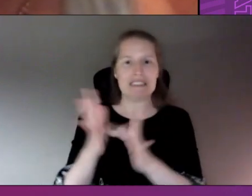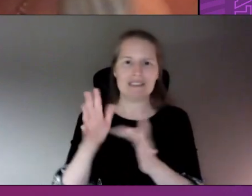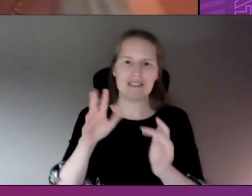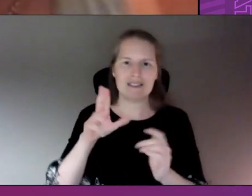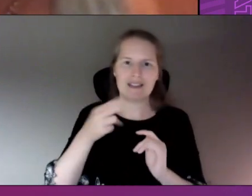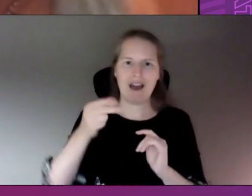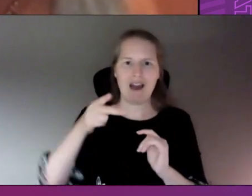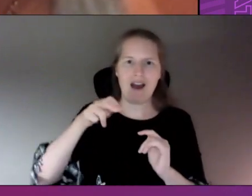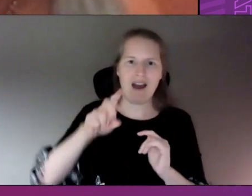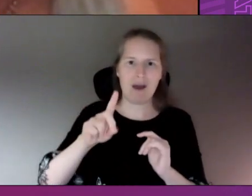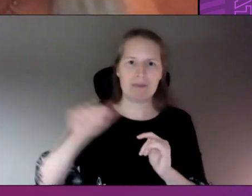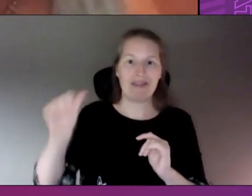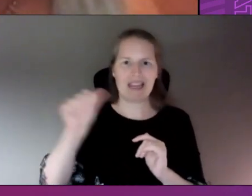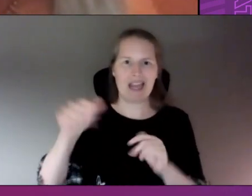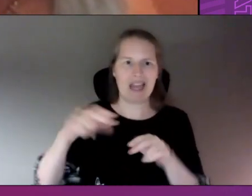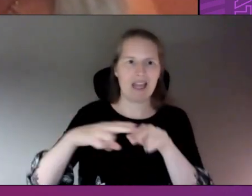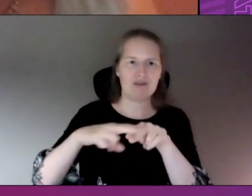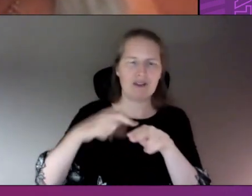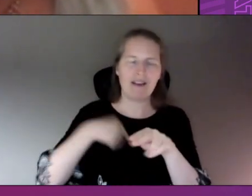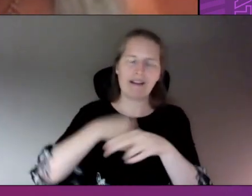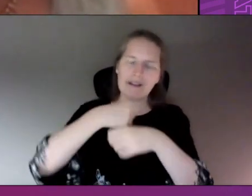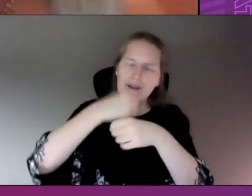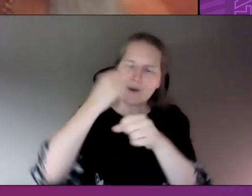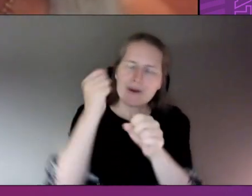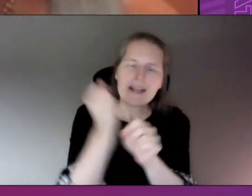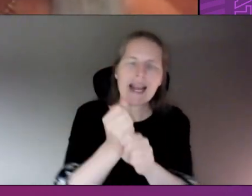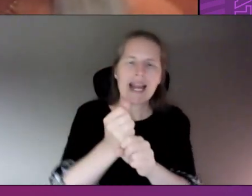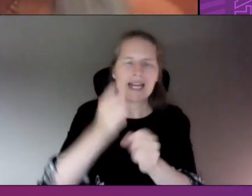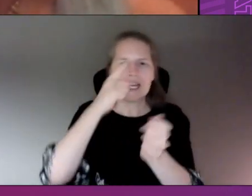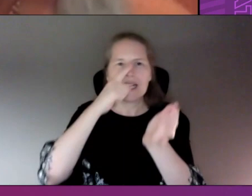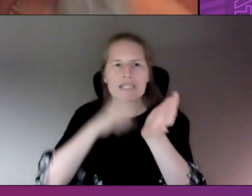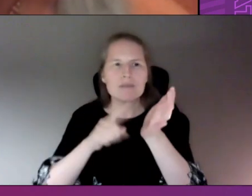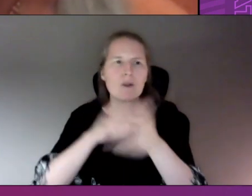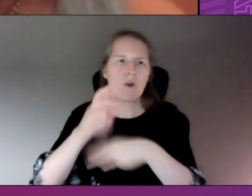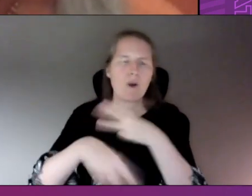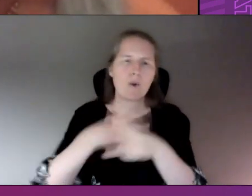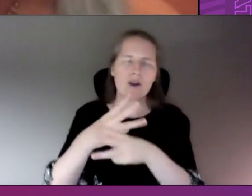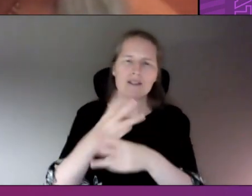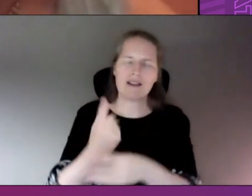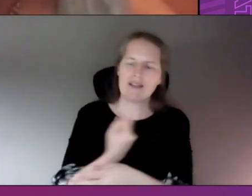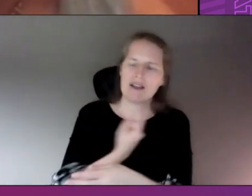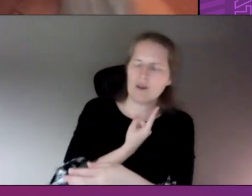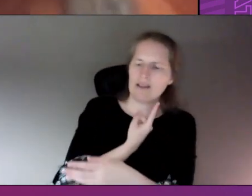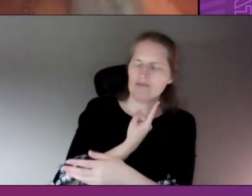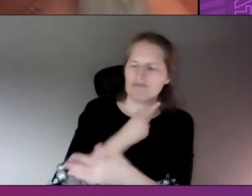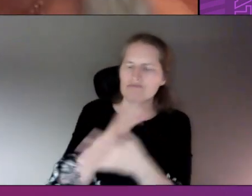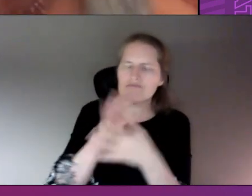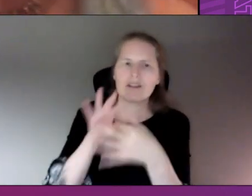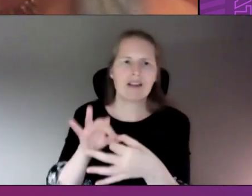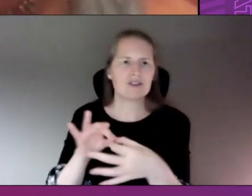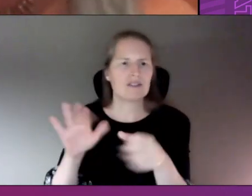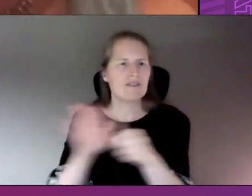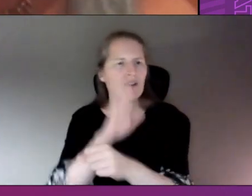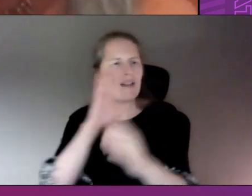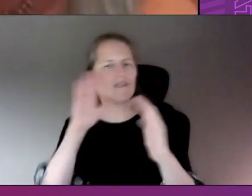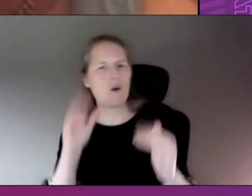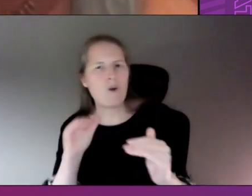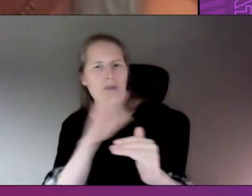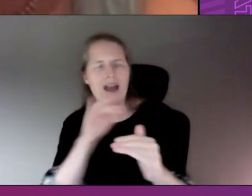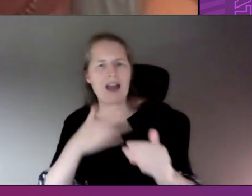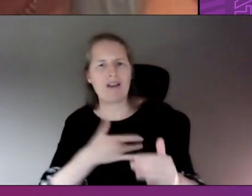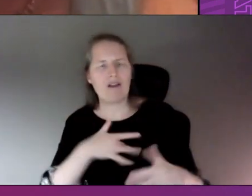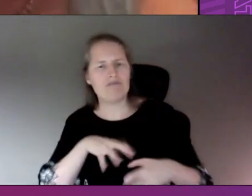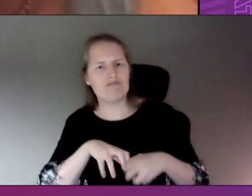and explored worlds of isolation and connection, both hopeful and devastatingly heartbreaking.